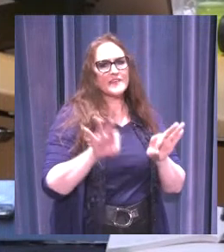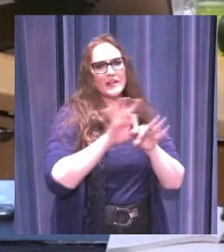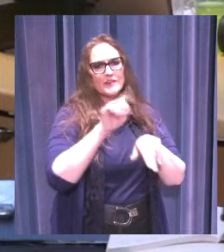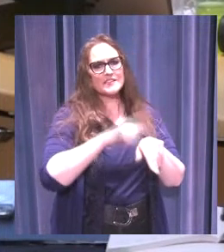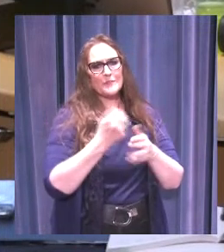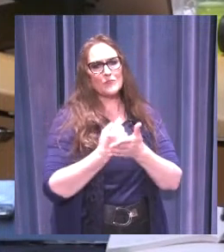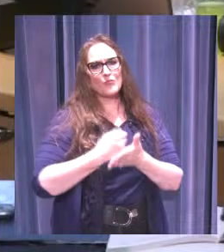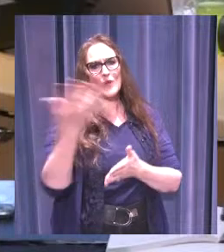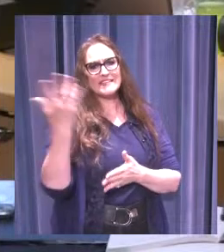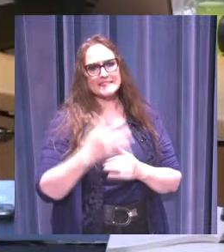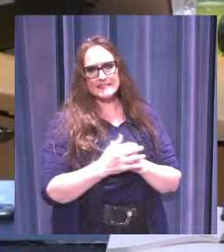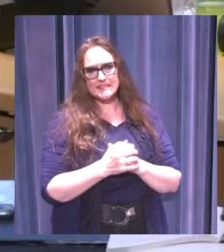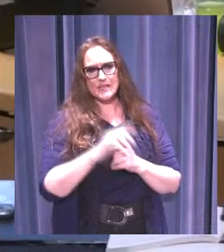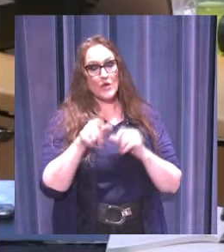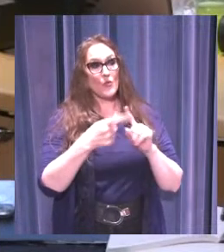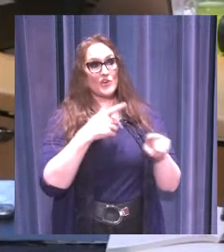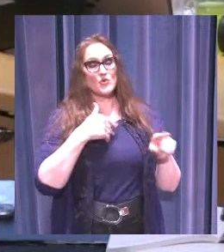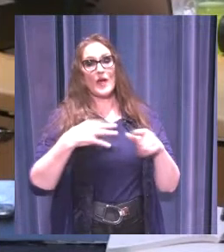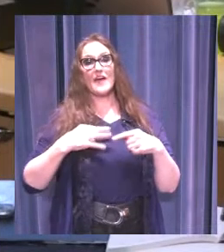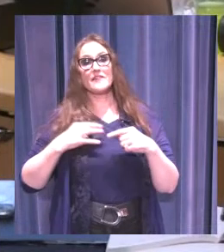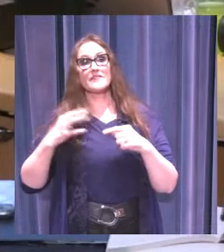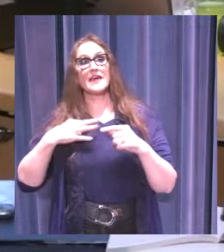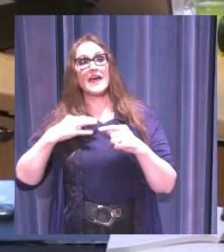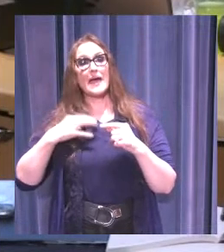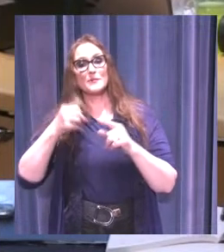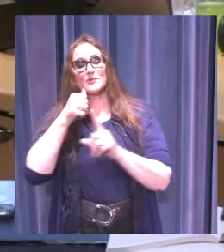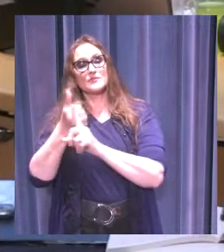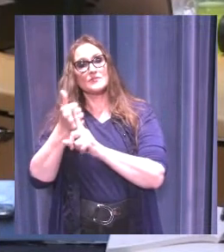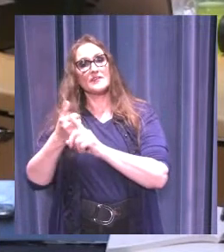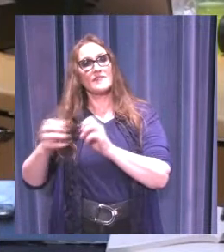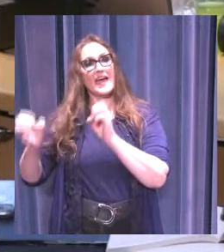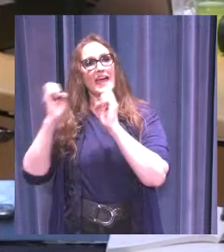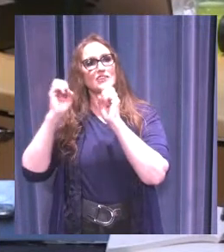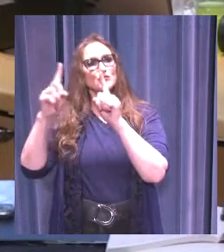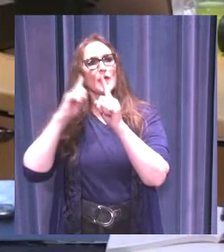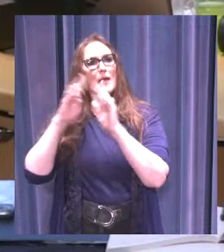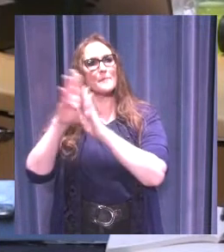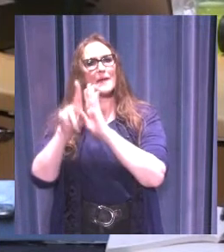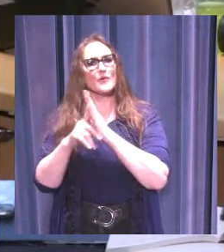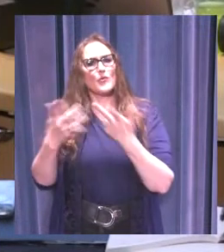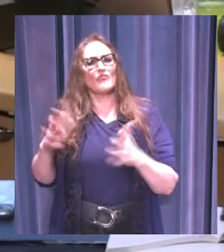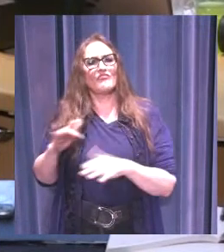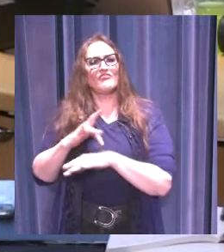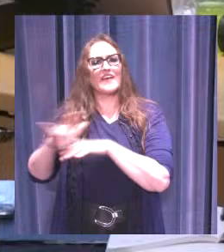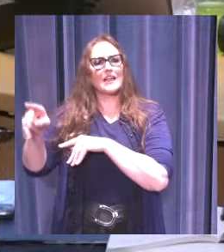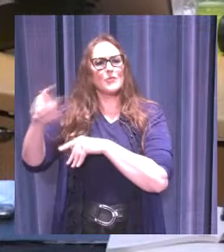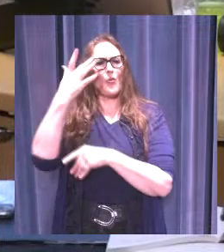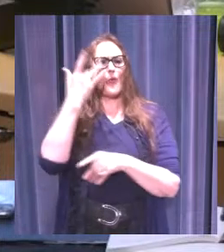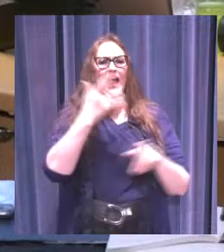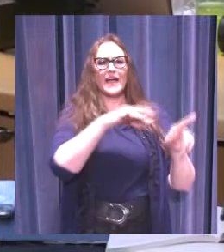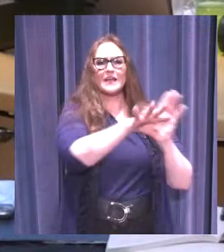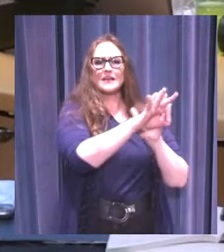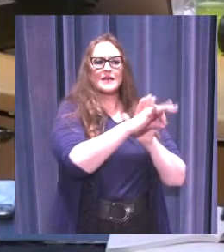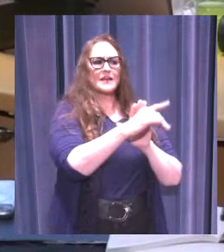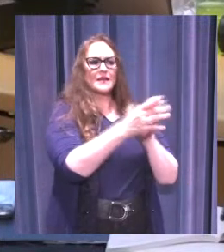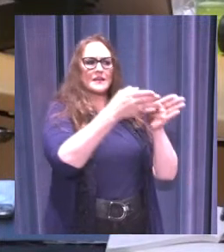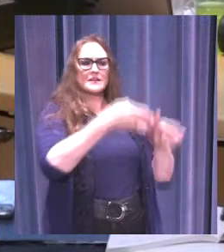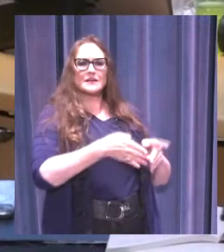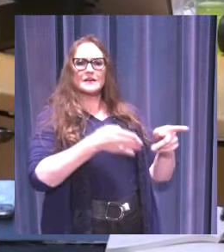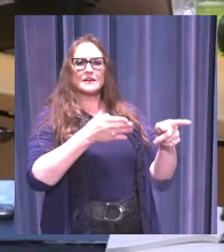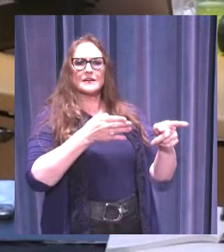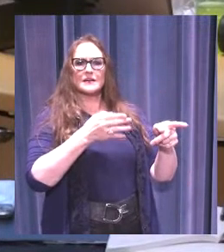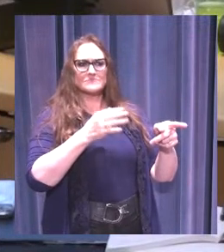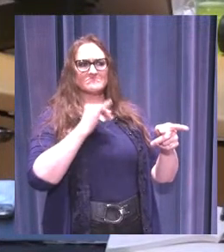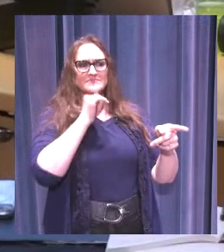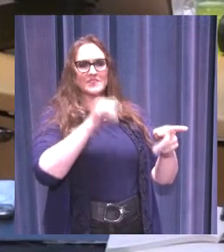wasted. When you have applicants with educational background available, why choose someone